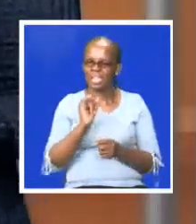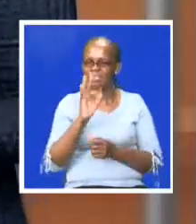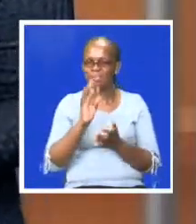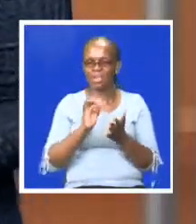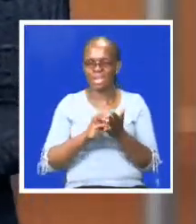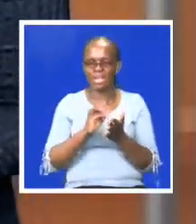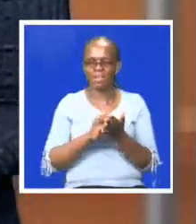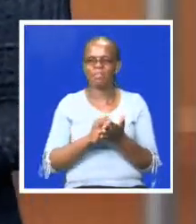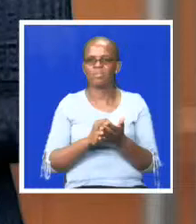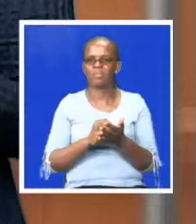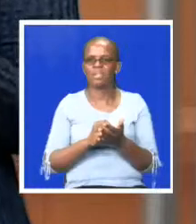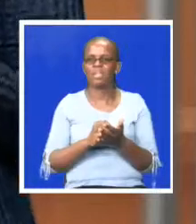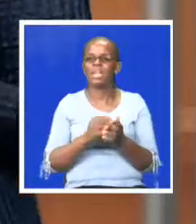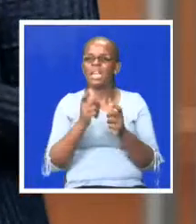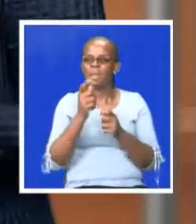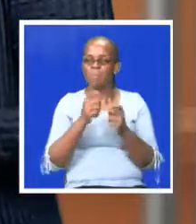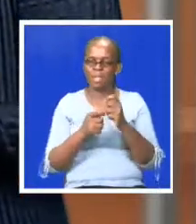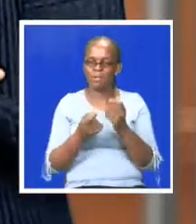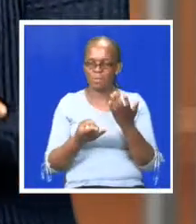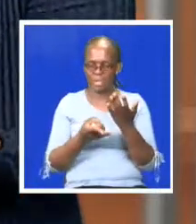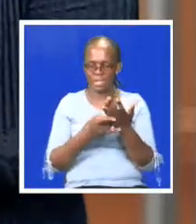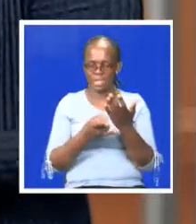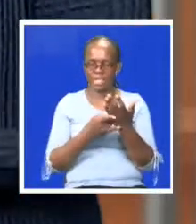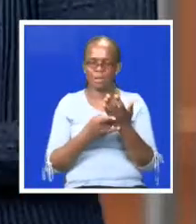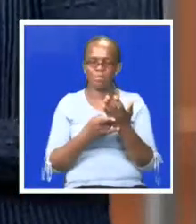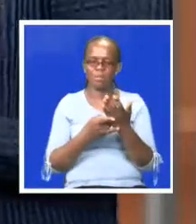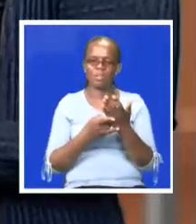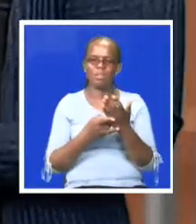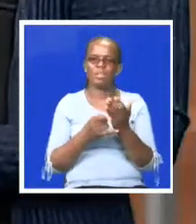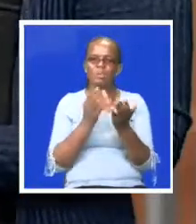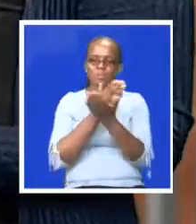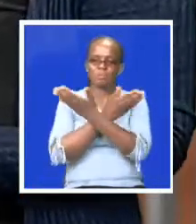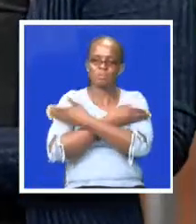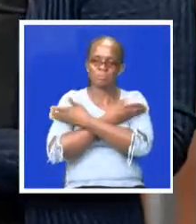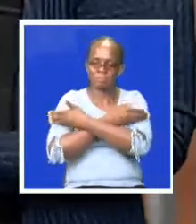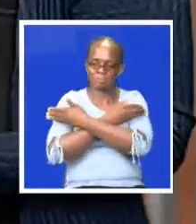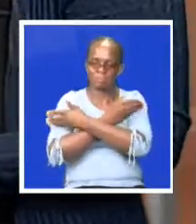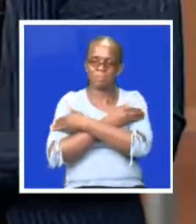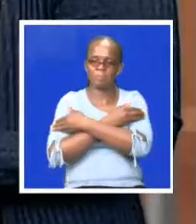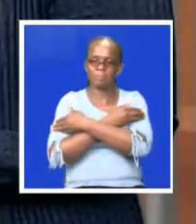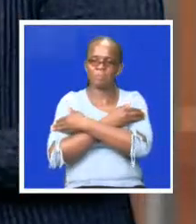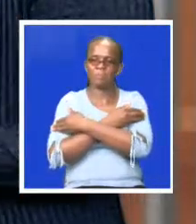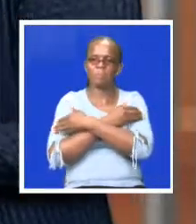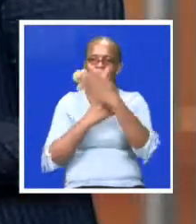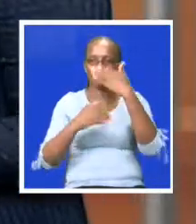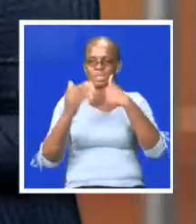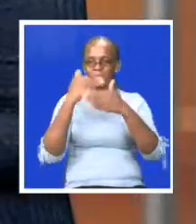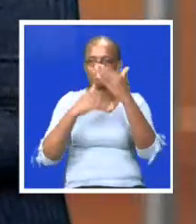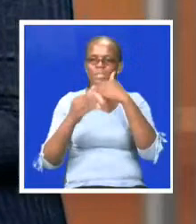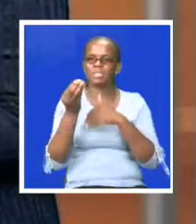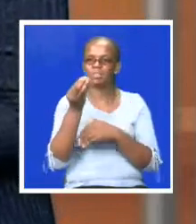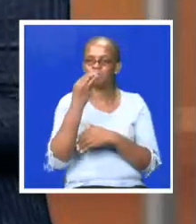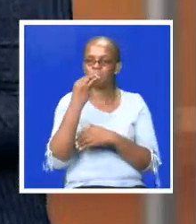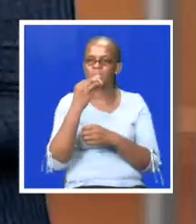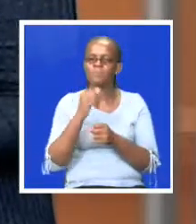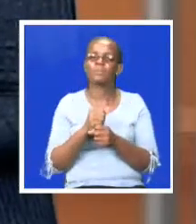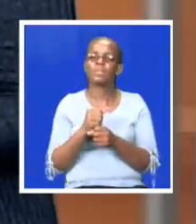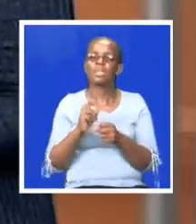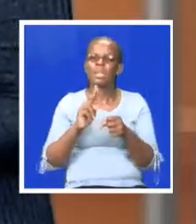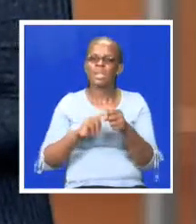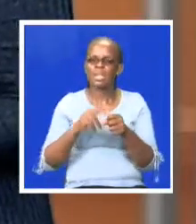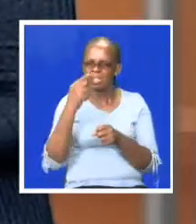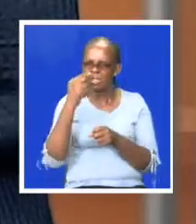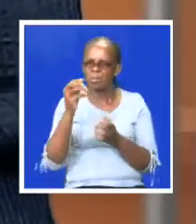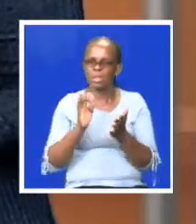you are helping yourself with the bodybuilding food. Here, I've got this bowl here. What is in this bowl? It is white